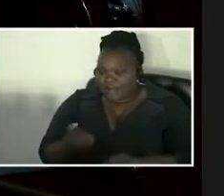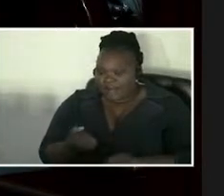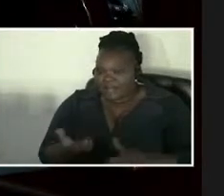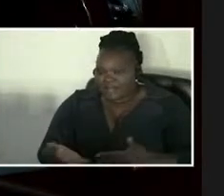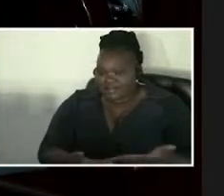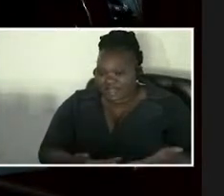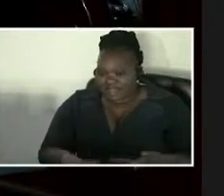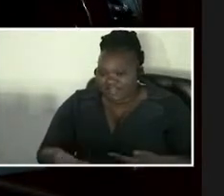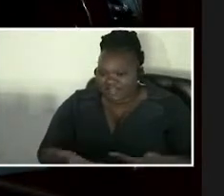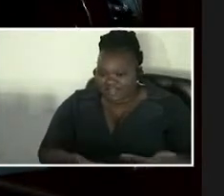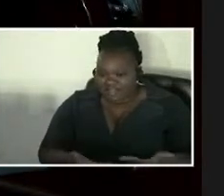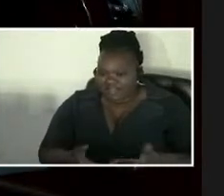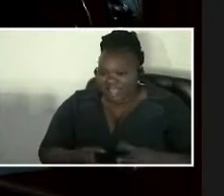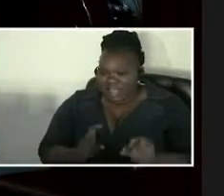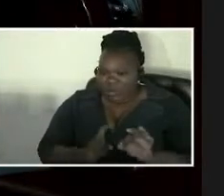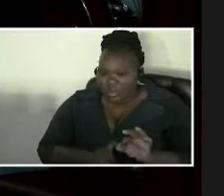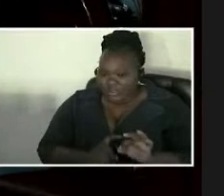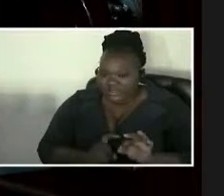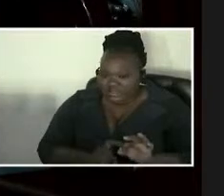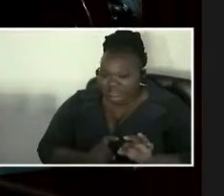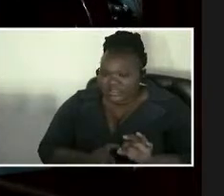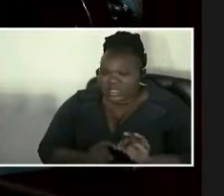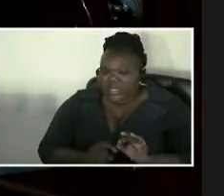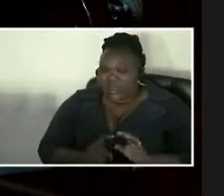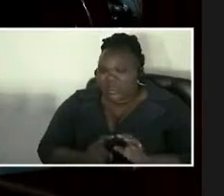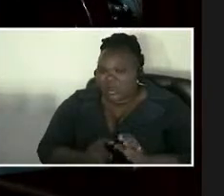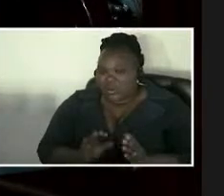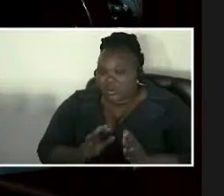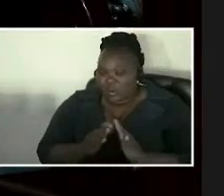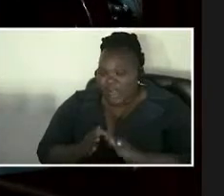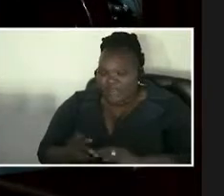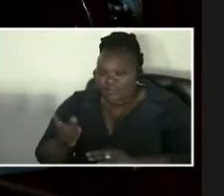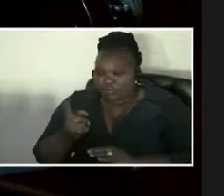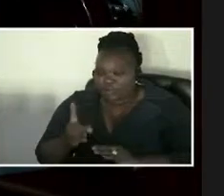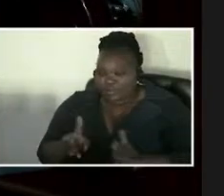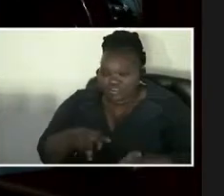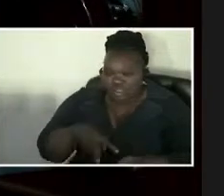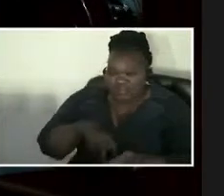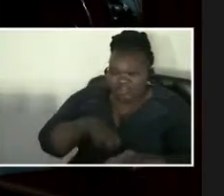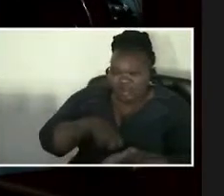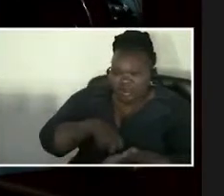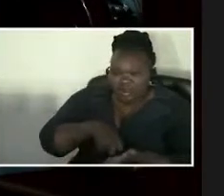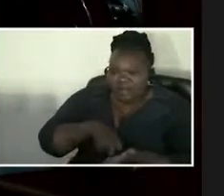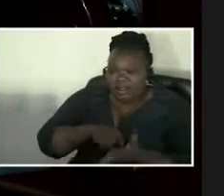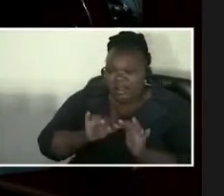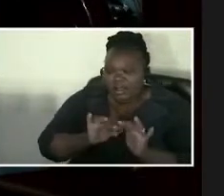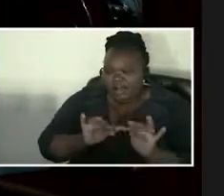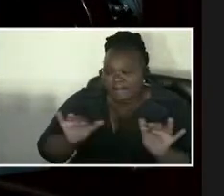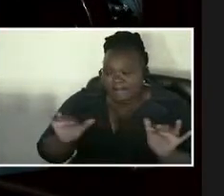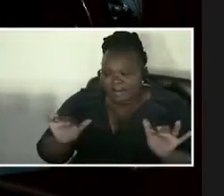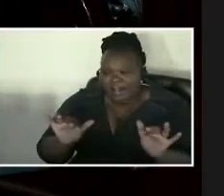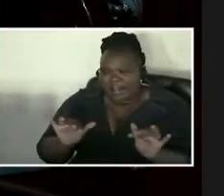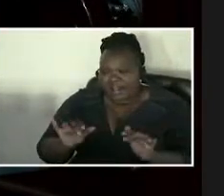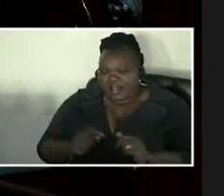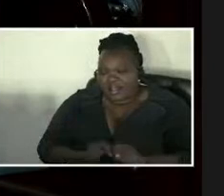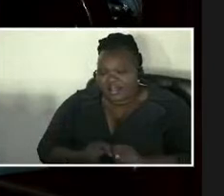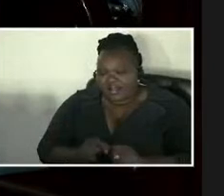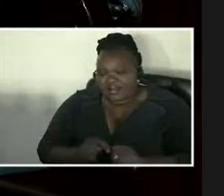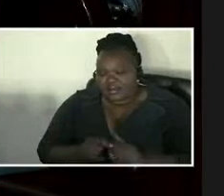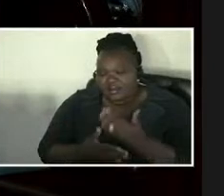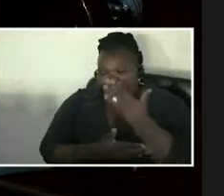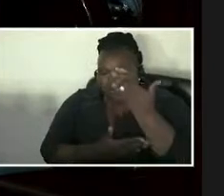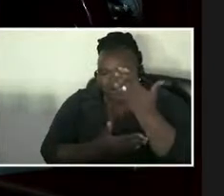to the communities and particularly the vulnerable people of our country and in particular in our